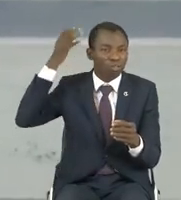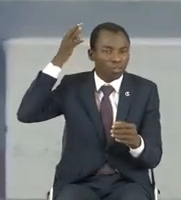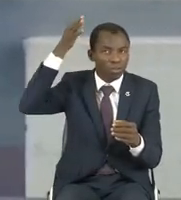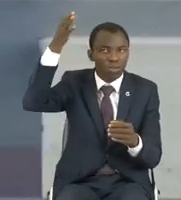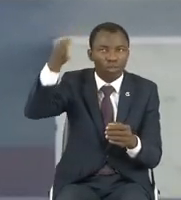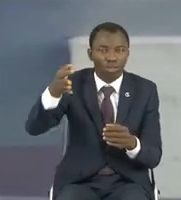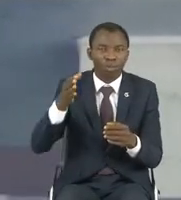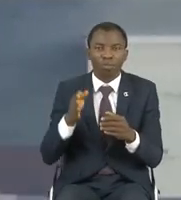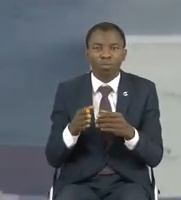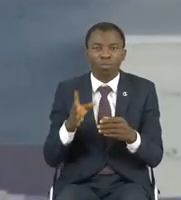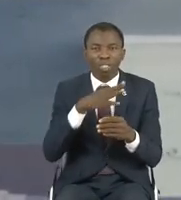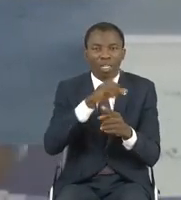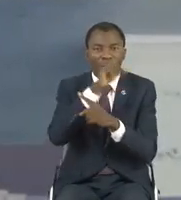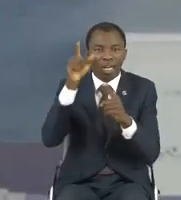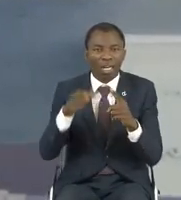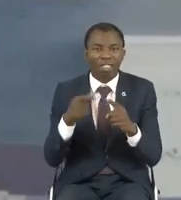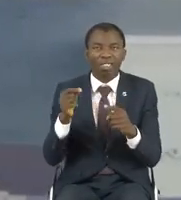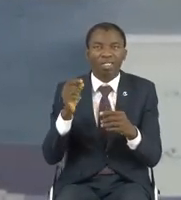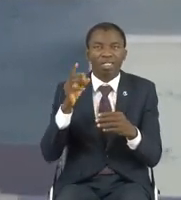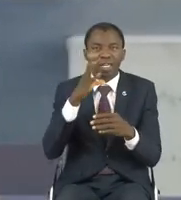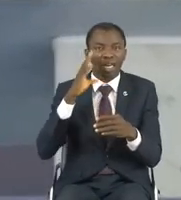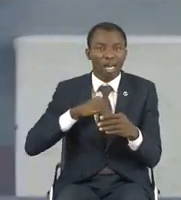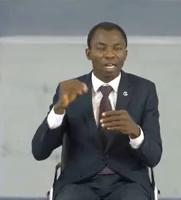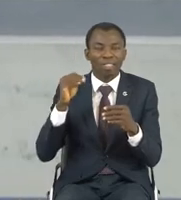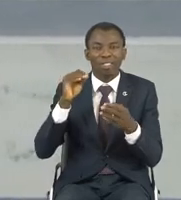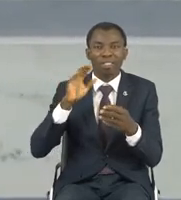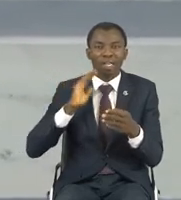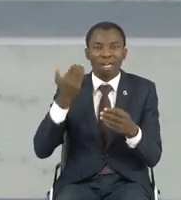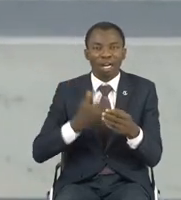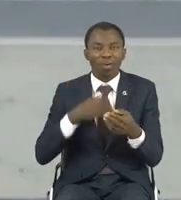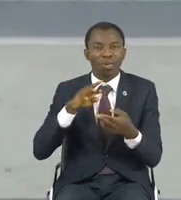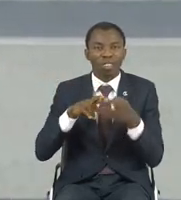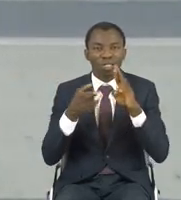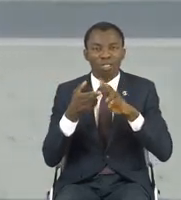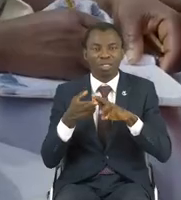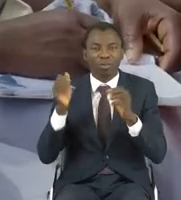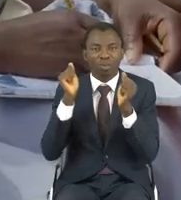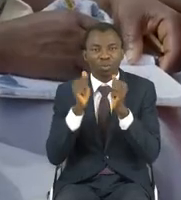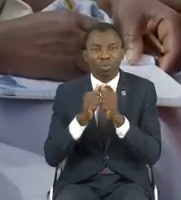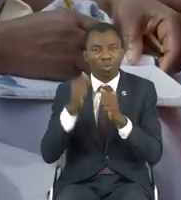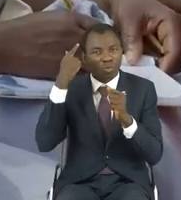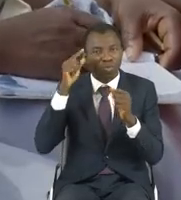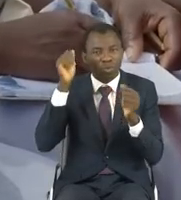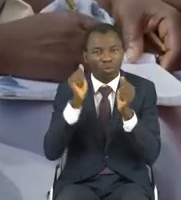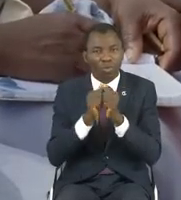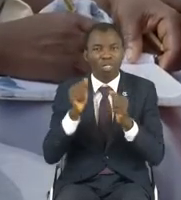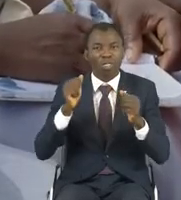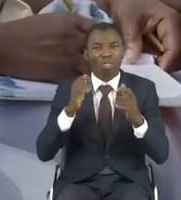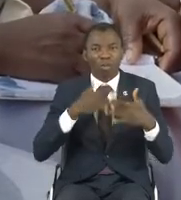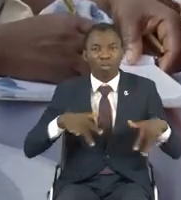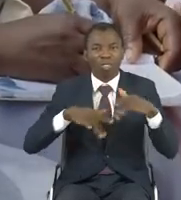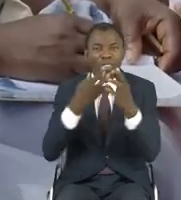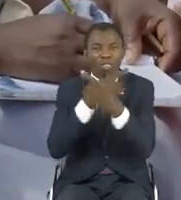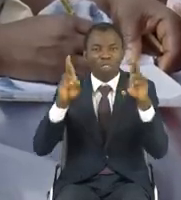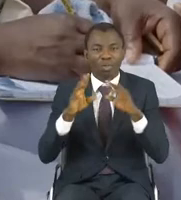prioritized discipleship and relationship for his compassionate redemption. Let's